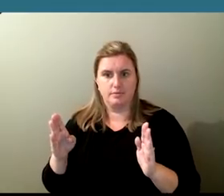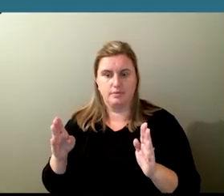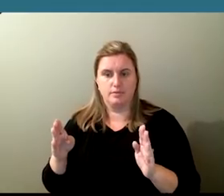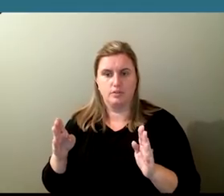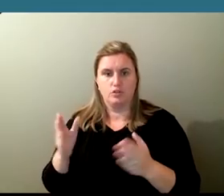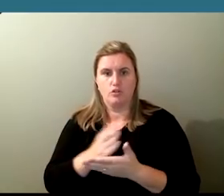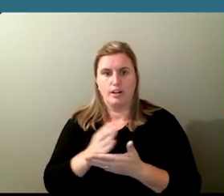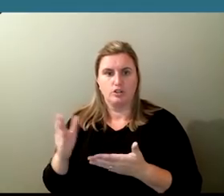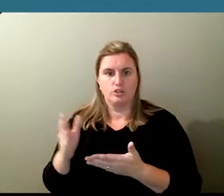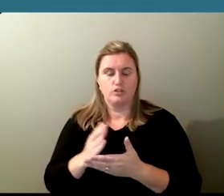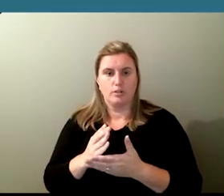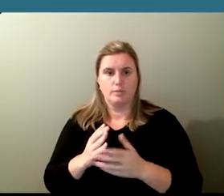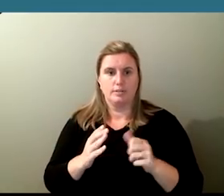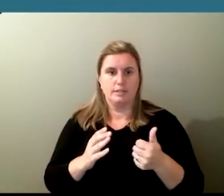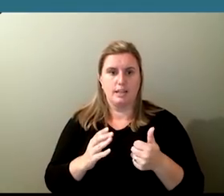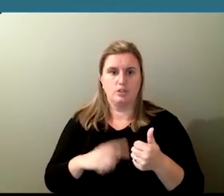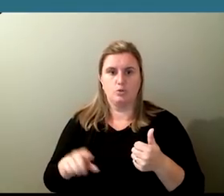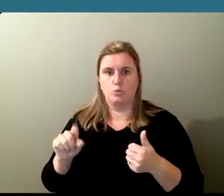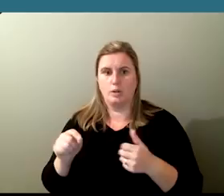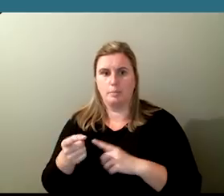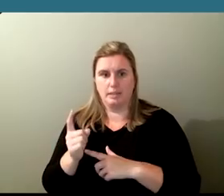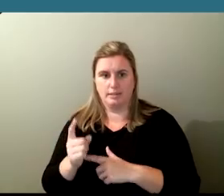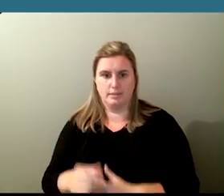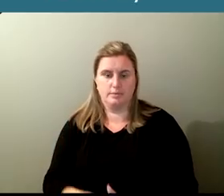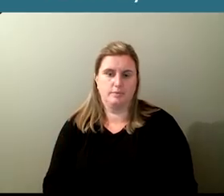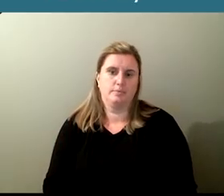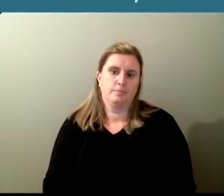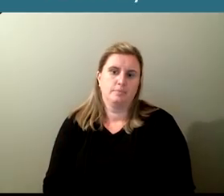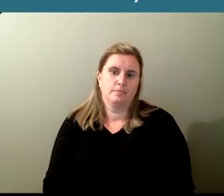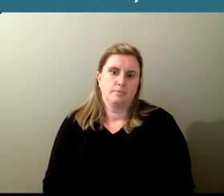ranged from 10 to 20 minutes.